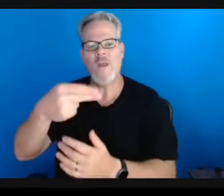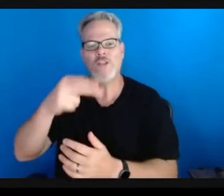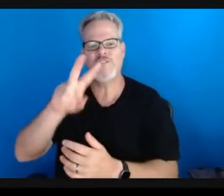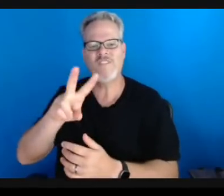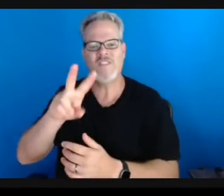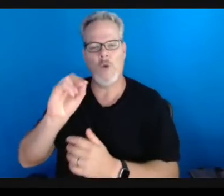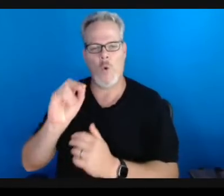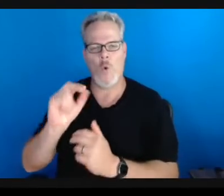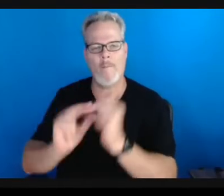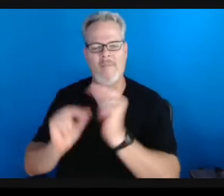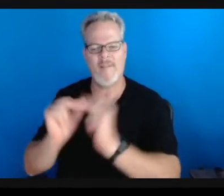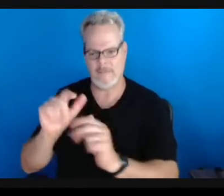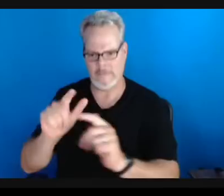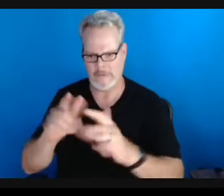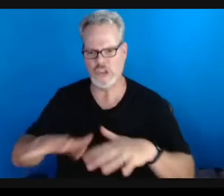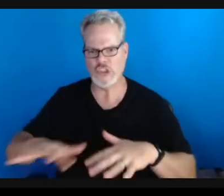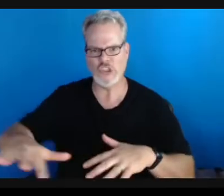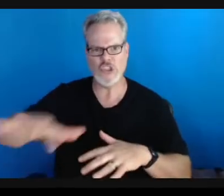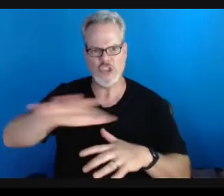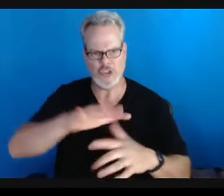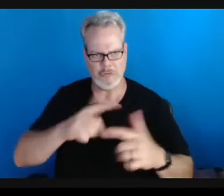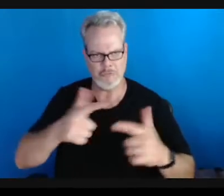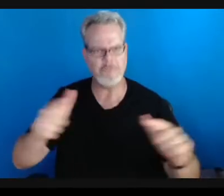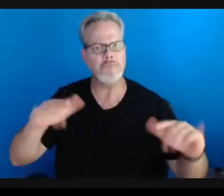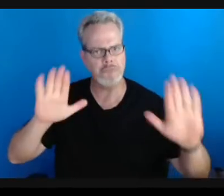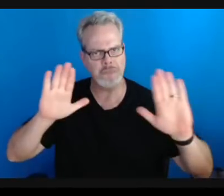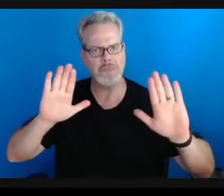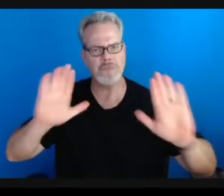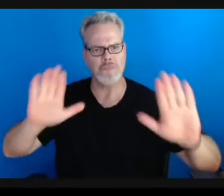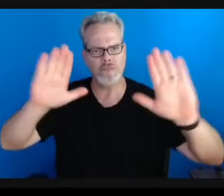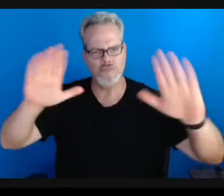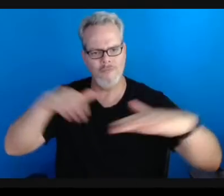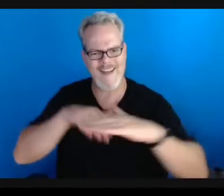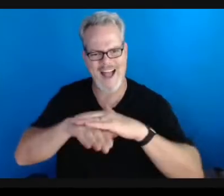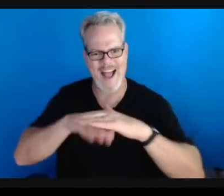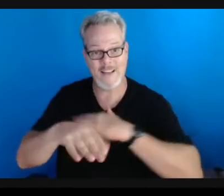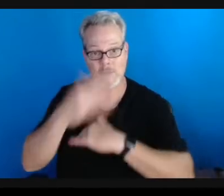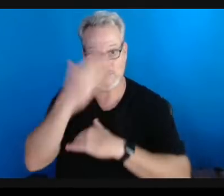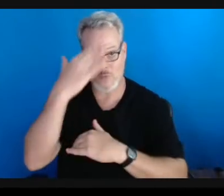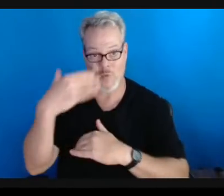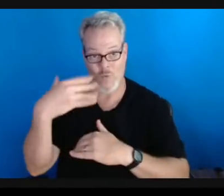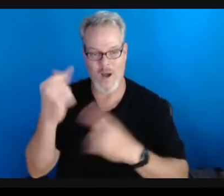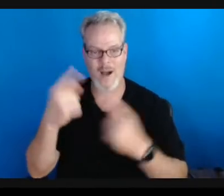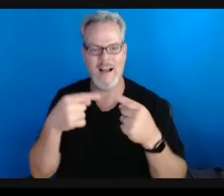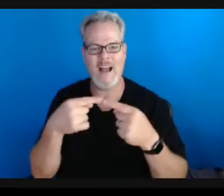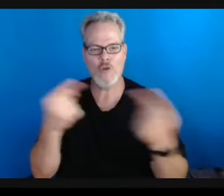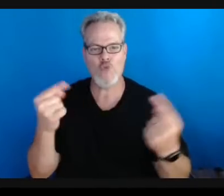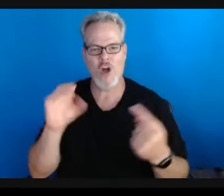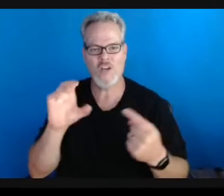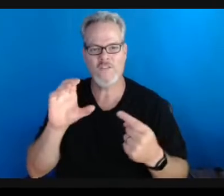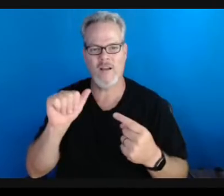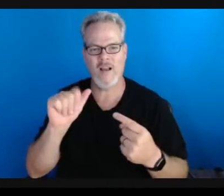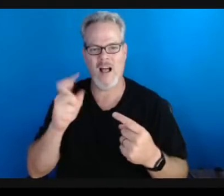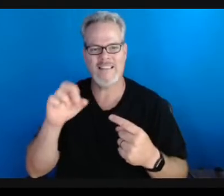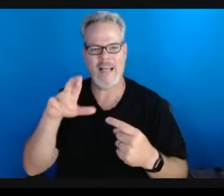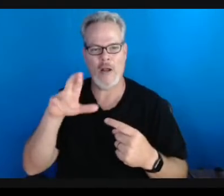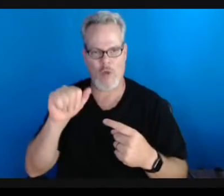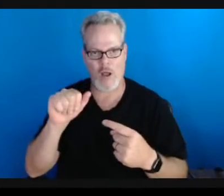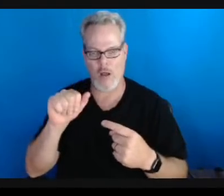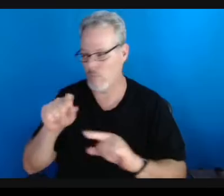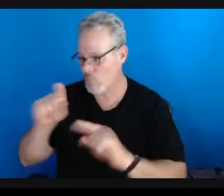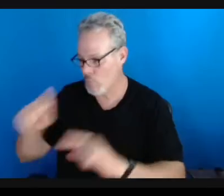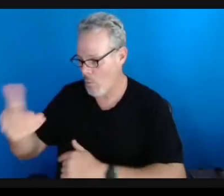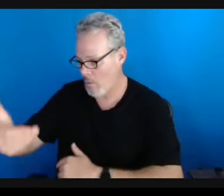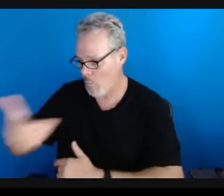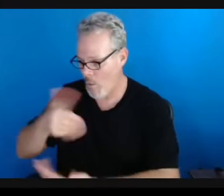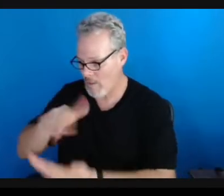So it's a good parking lot back there. It's great access because it's right across the street from the caldera. You can go to the Welcome Center